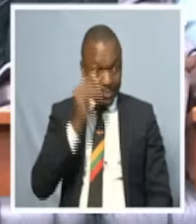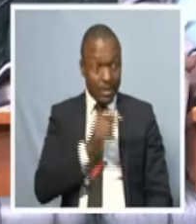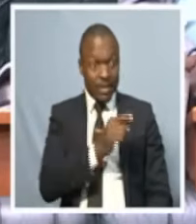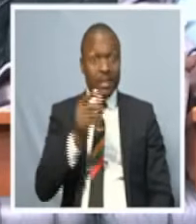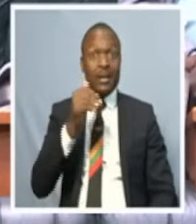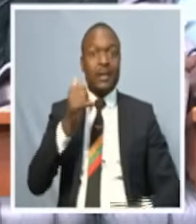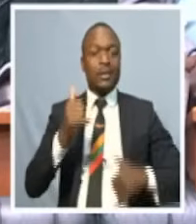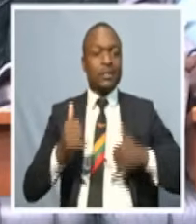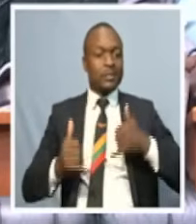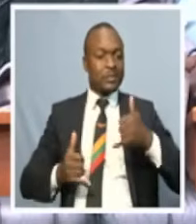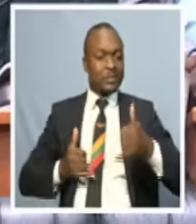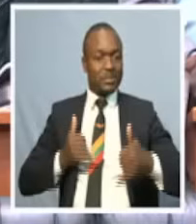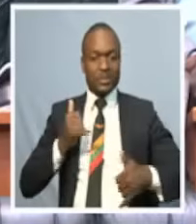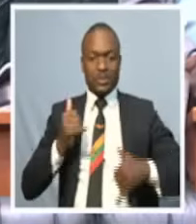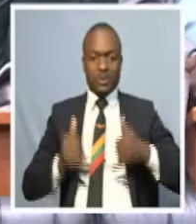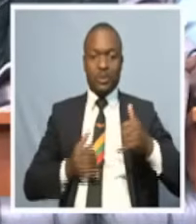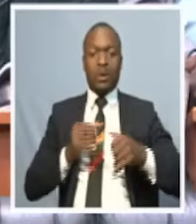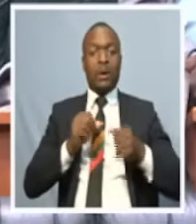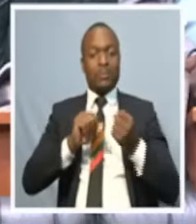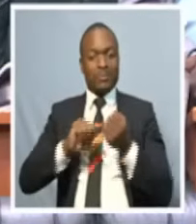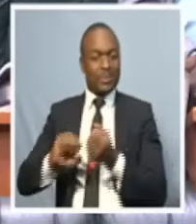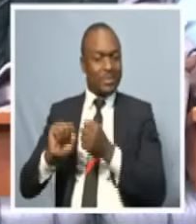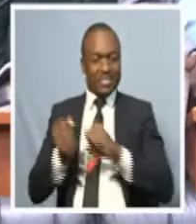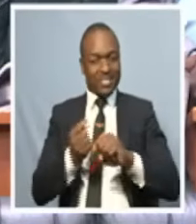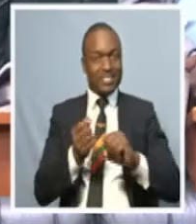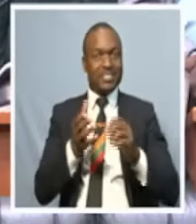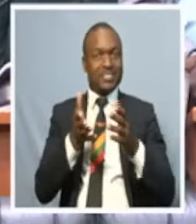enjoy privilege on the floor of this House.